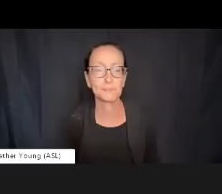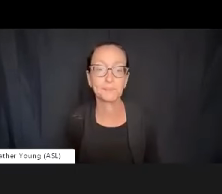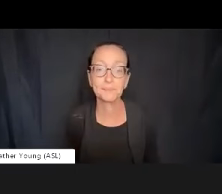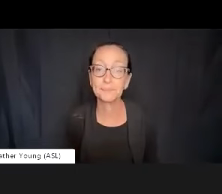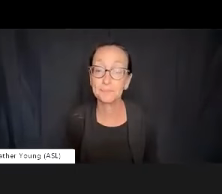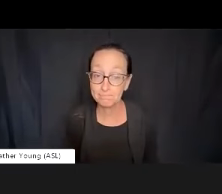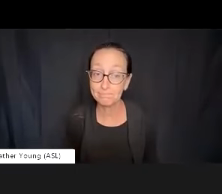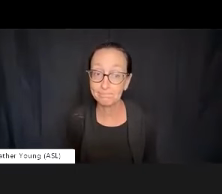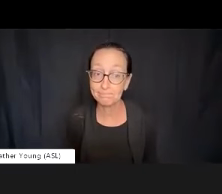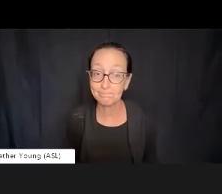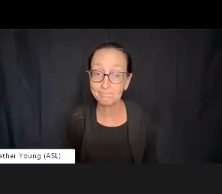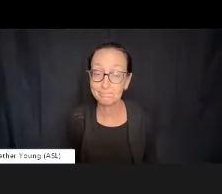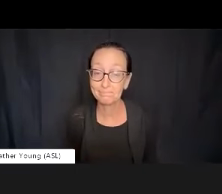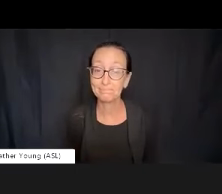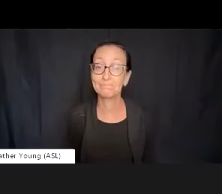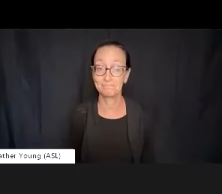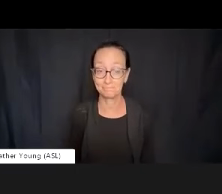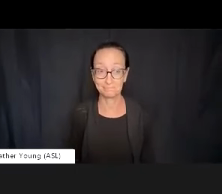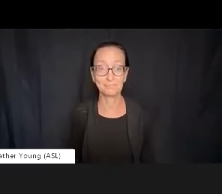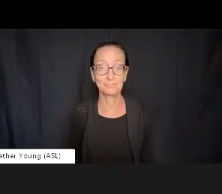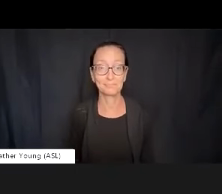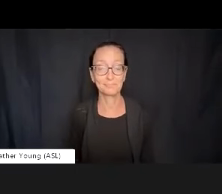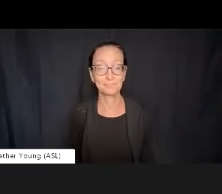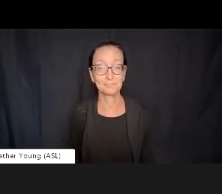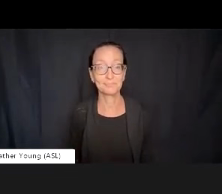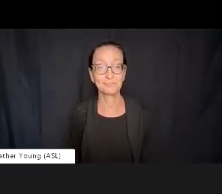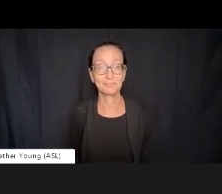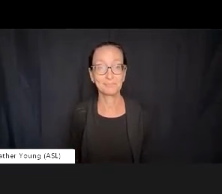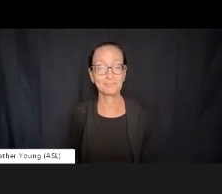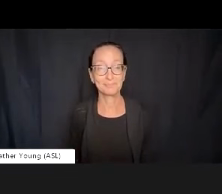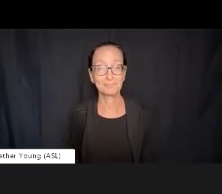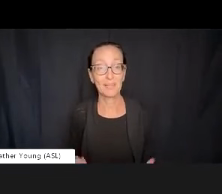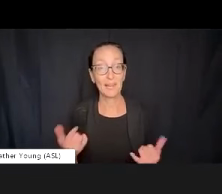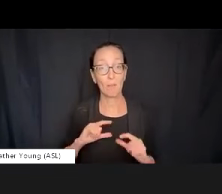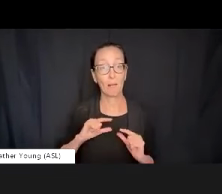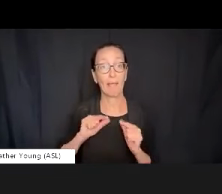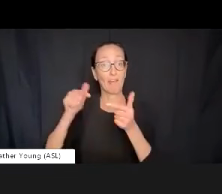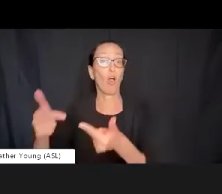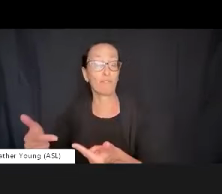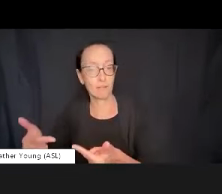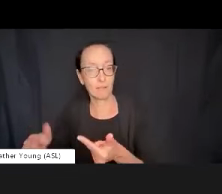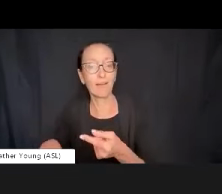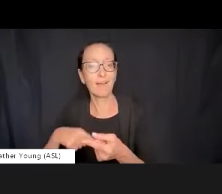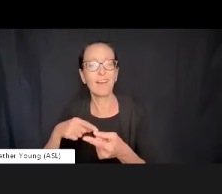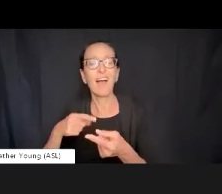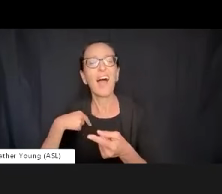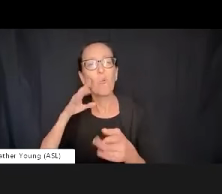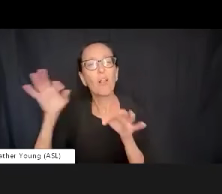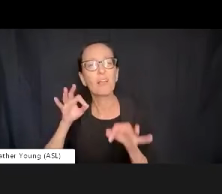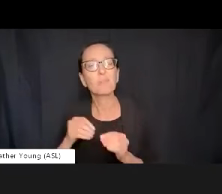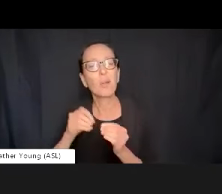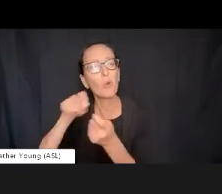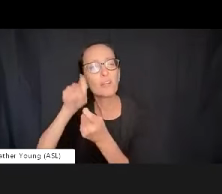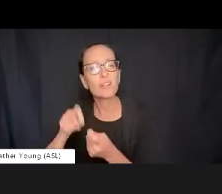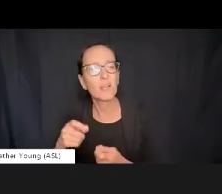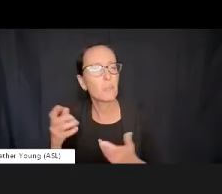And with that, I am going to hand it off, and you'll hear more from me when I get into more details about what that